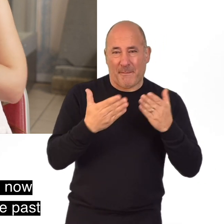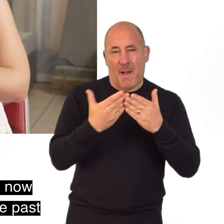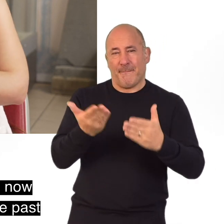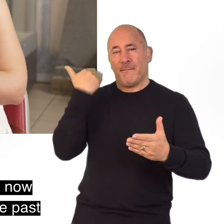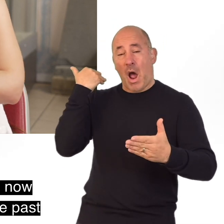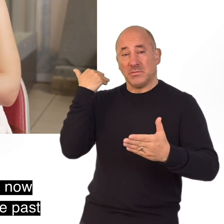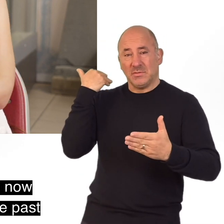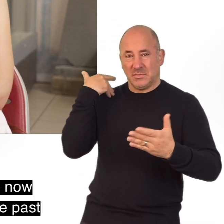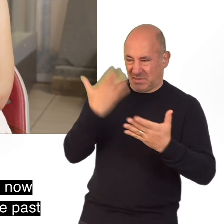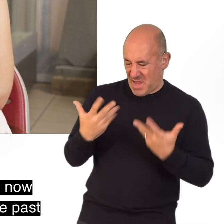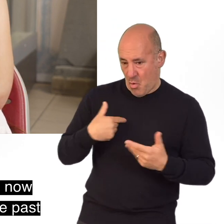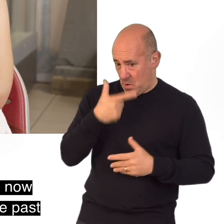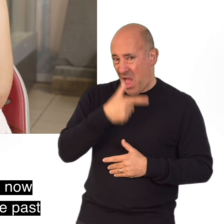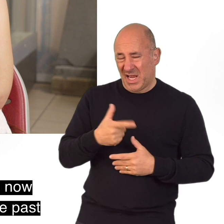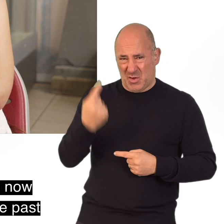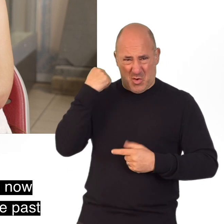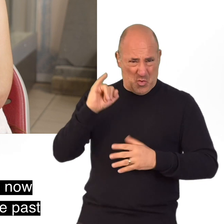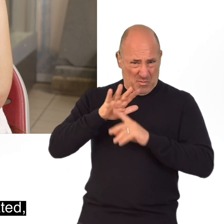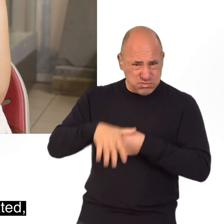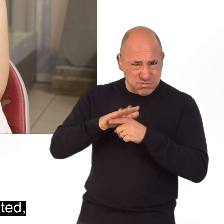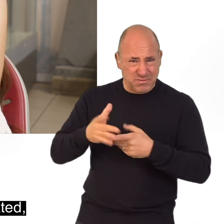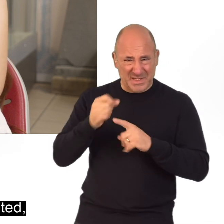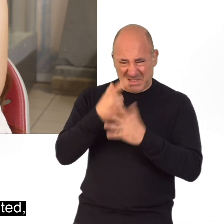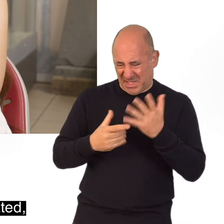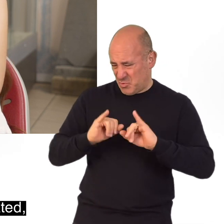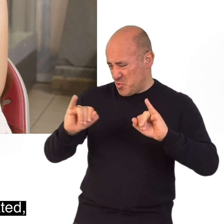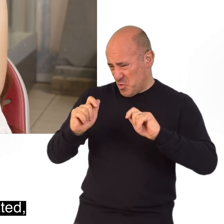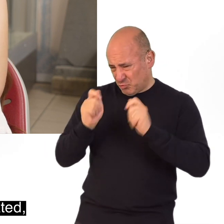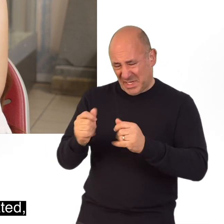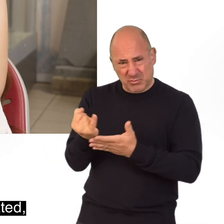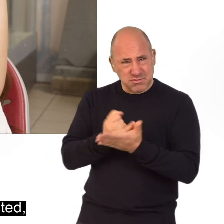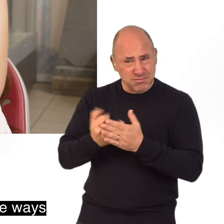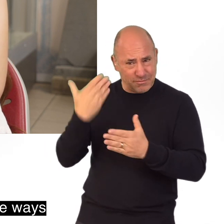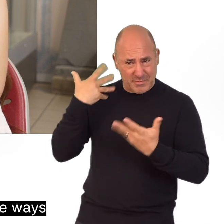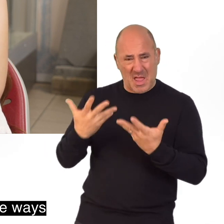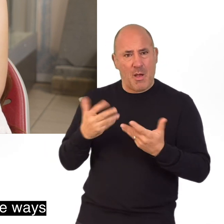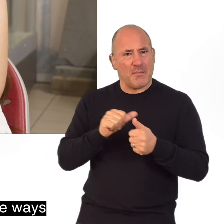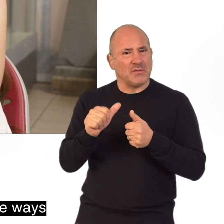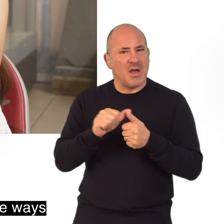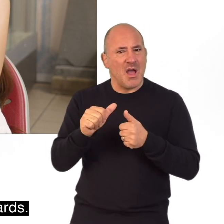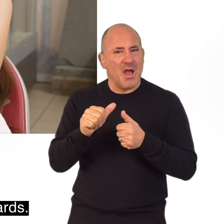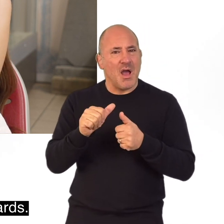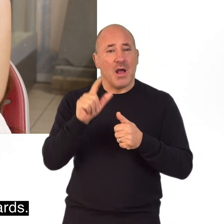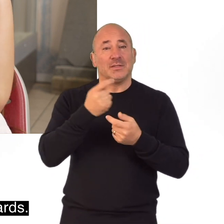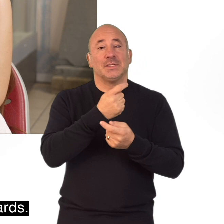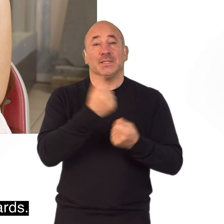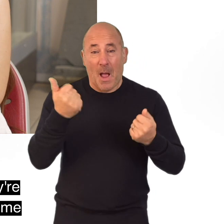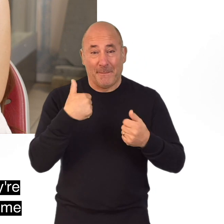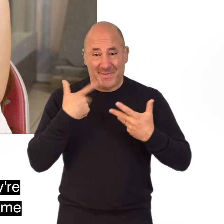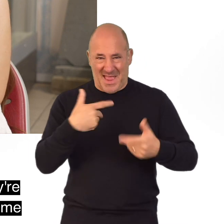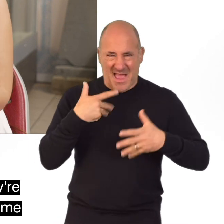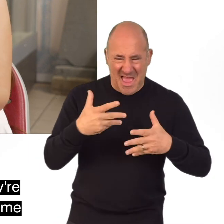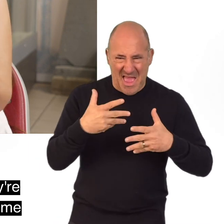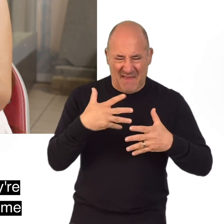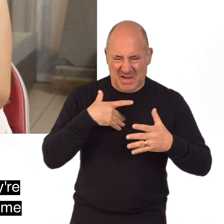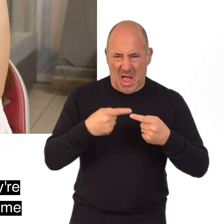we are now in comparison to maybe the past and how disability is treated, but also actually some of the ways we've maybe slid backwards. And so